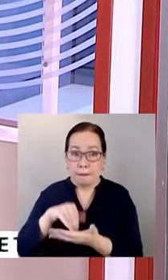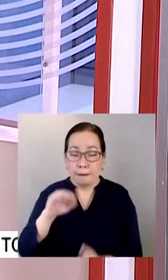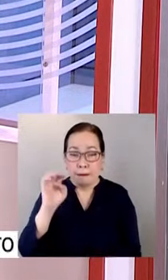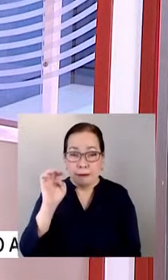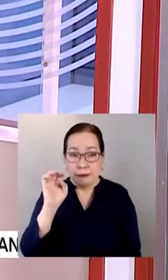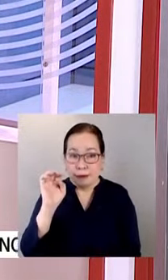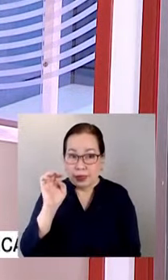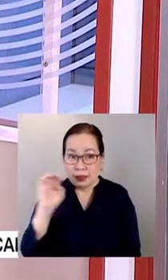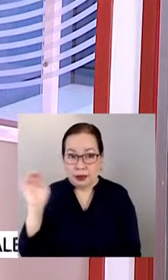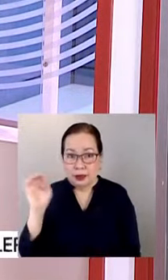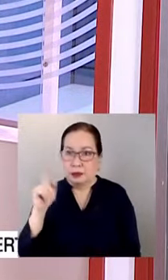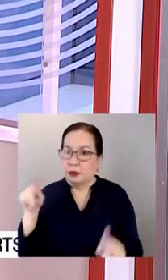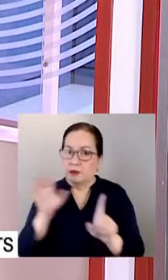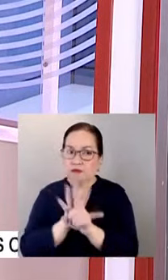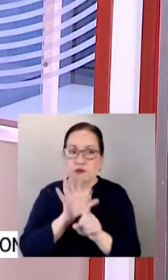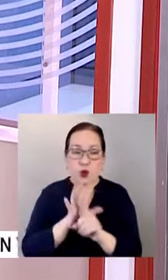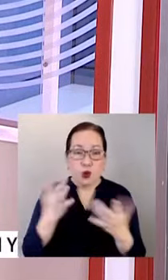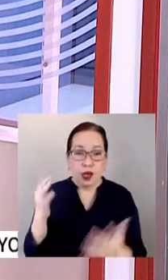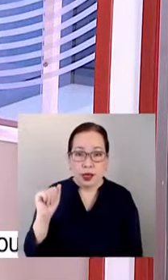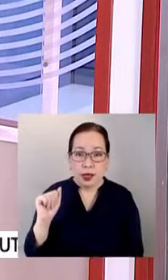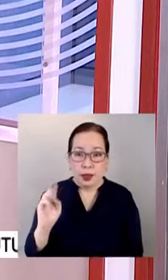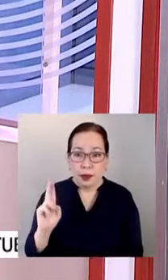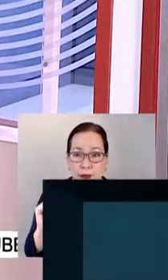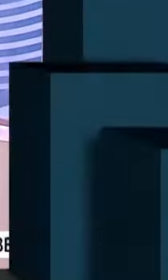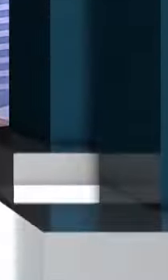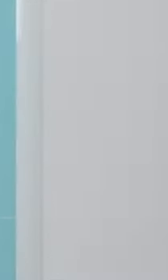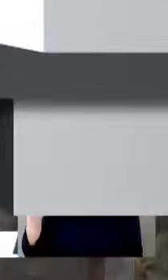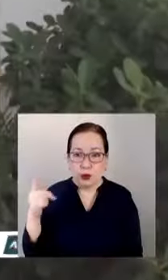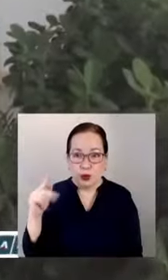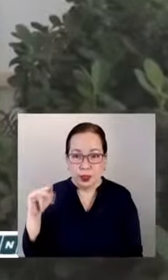among diners in Abu Dhabi. Let's take a look.